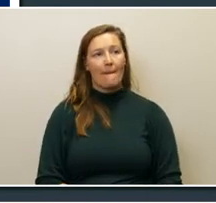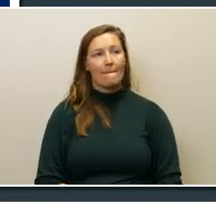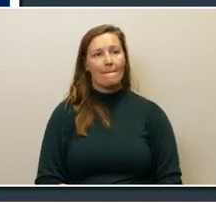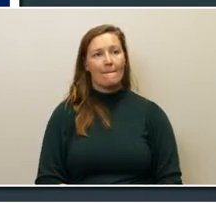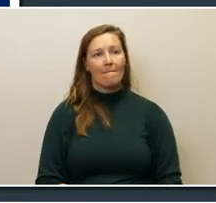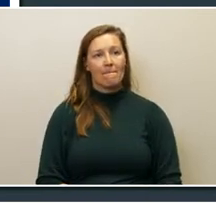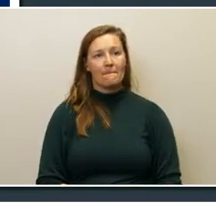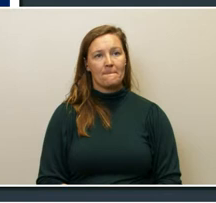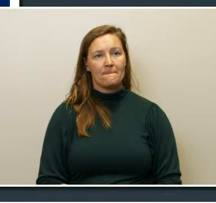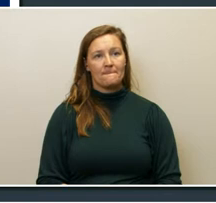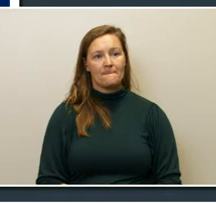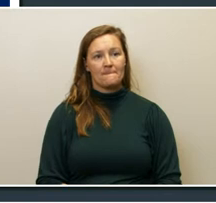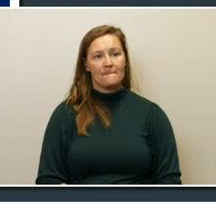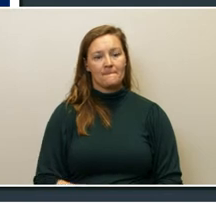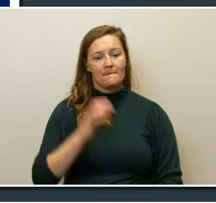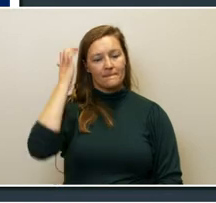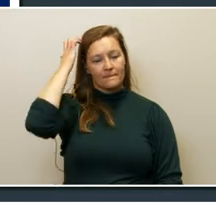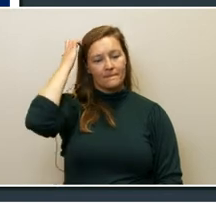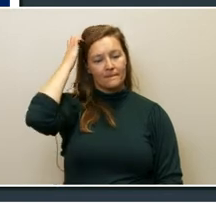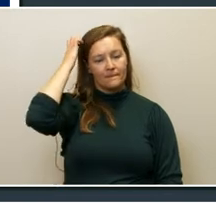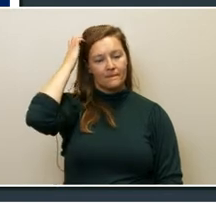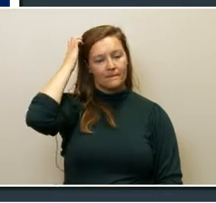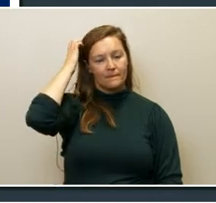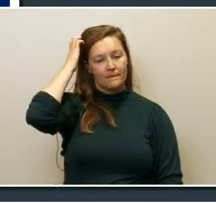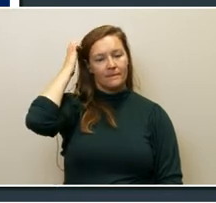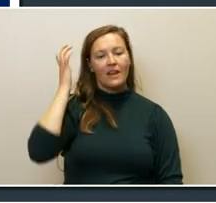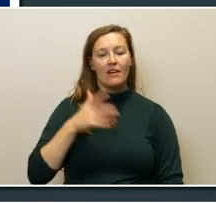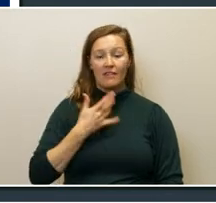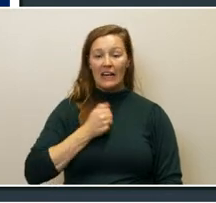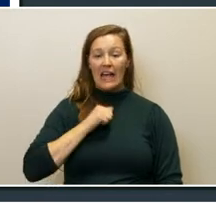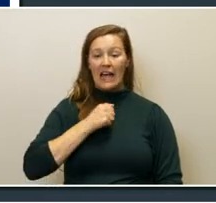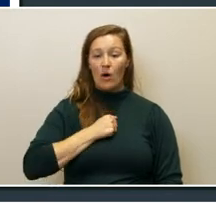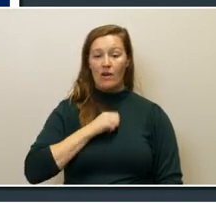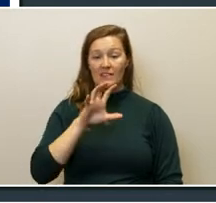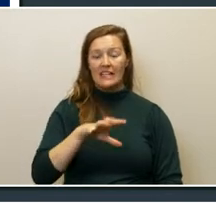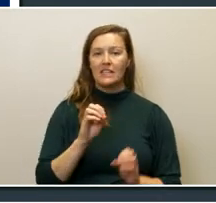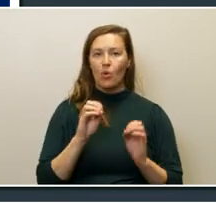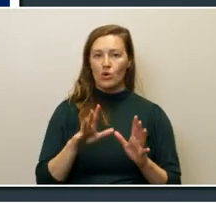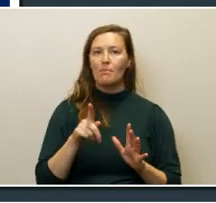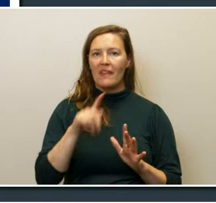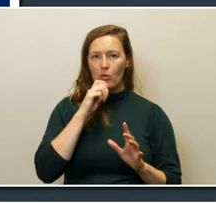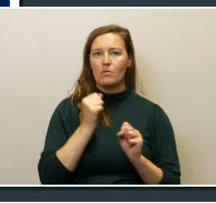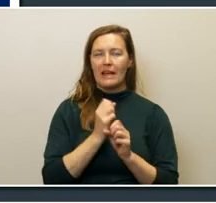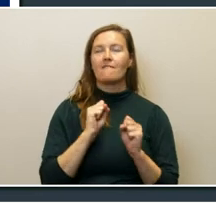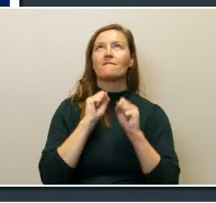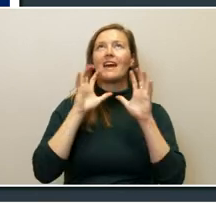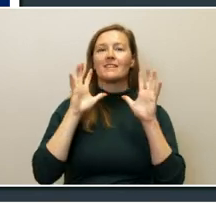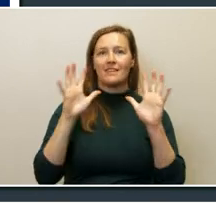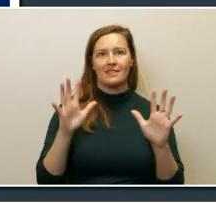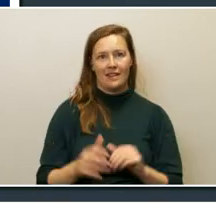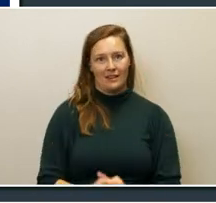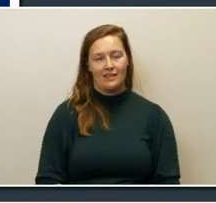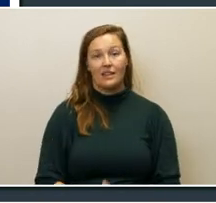It would turn what I think is a pretty awesome facility into a fantastic one. It would mean if we had something like